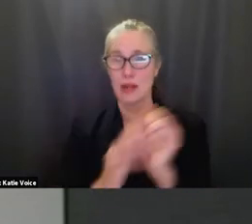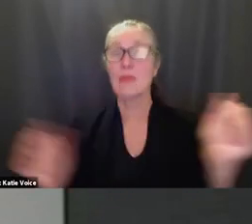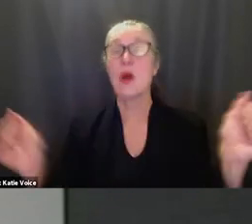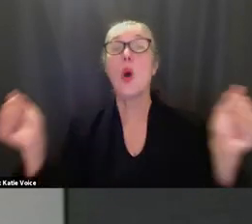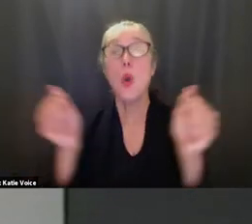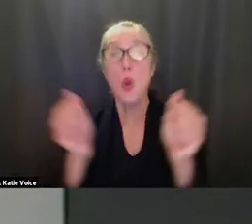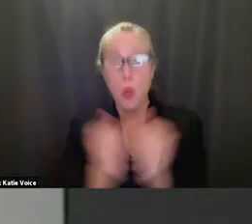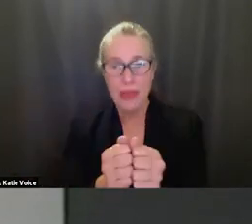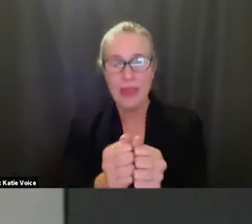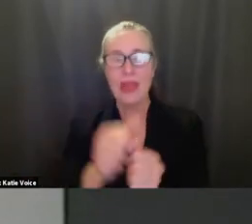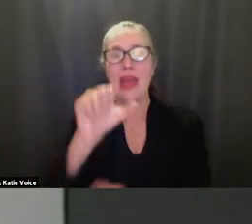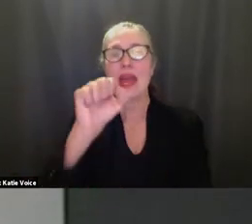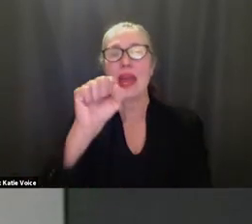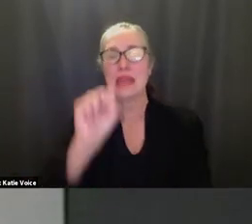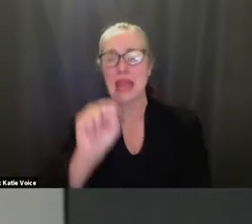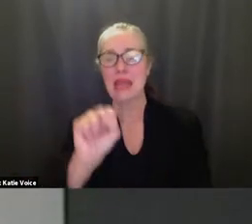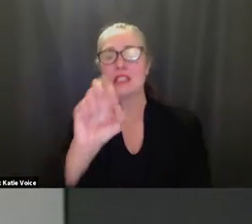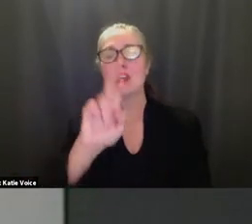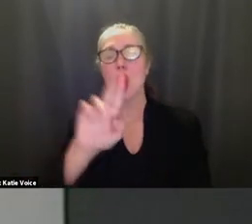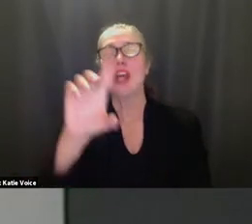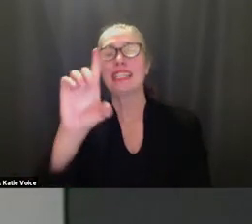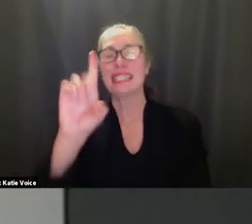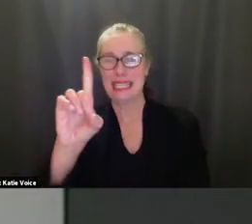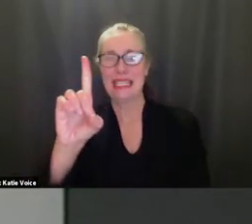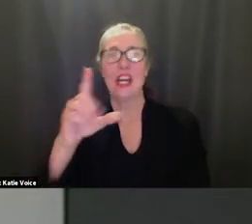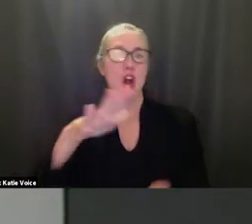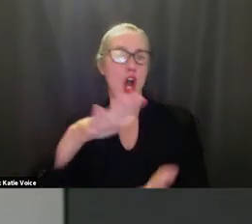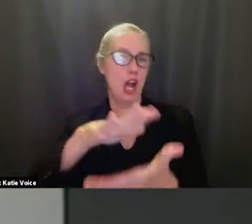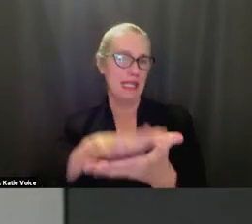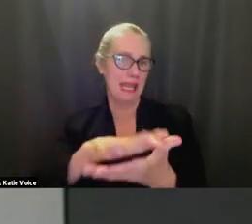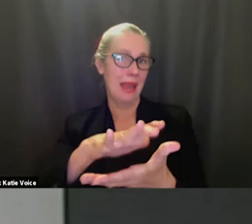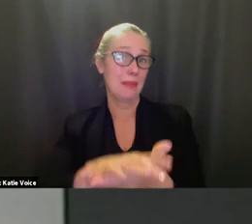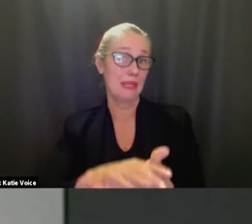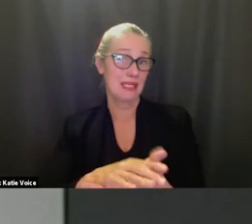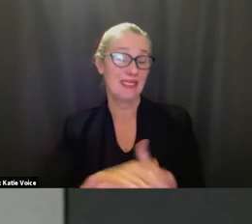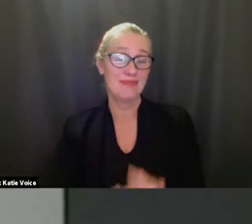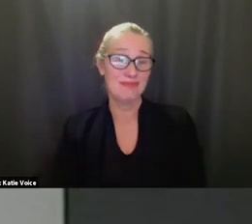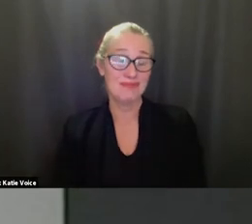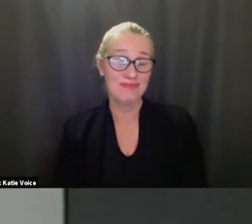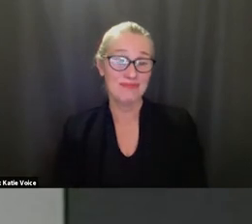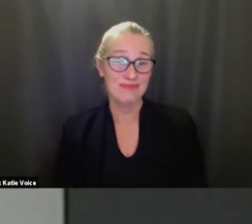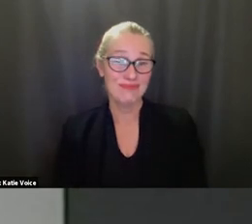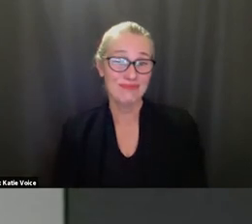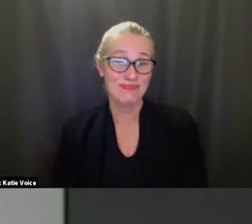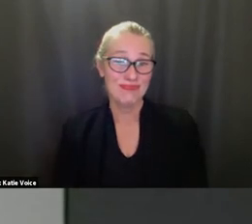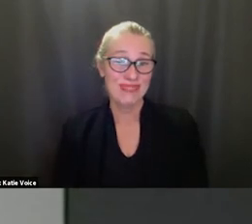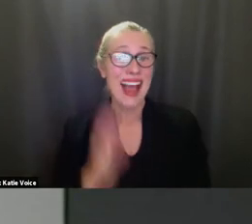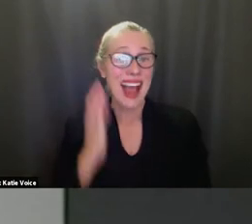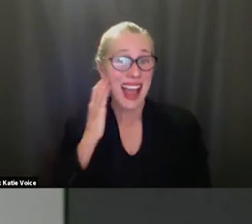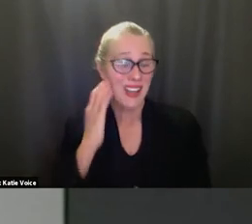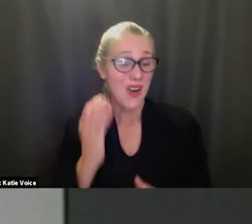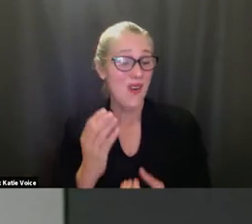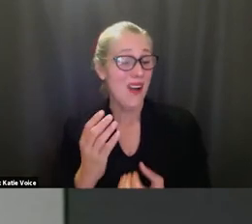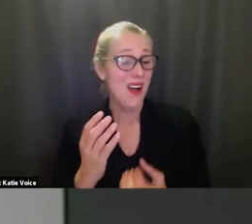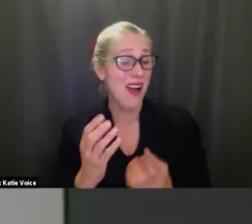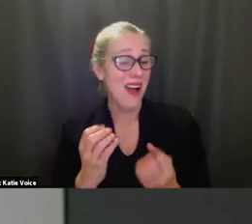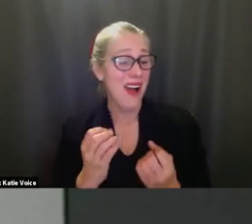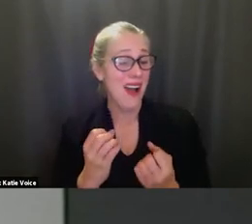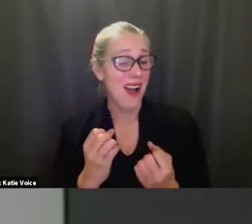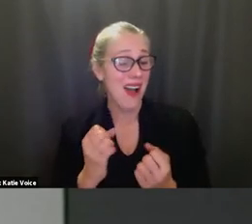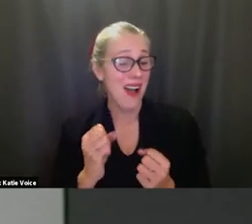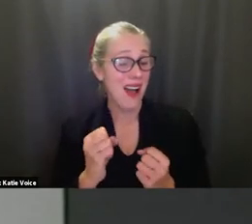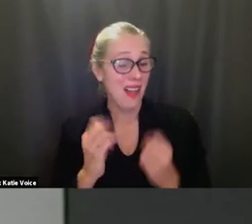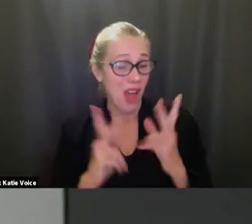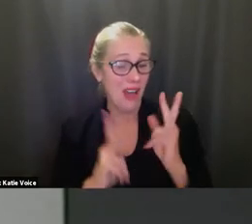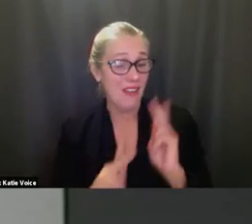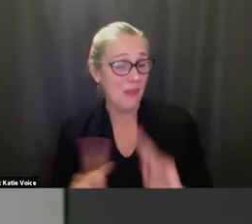srd srd on campus so i know yeah a lot of the voices shared tonight did